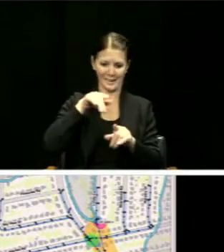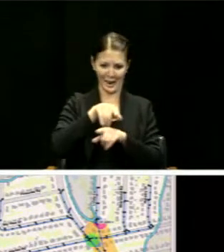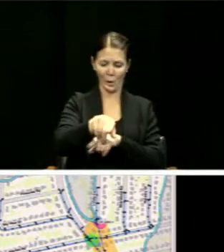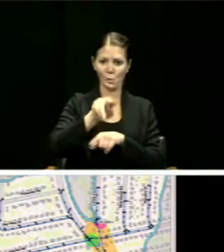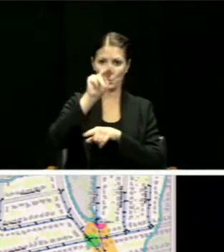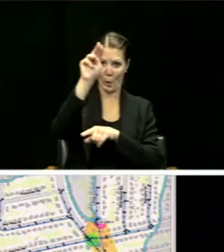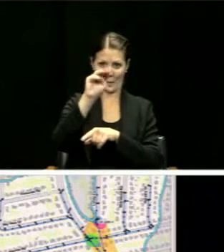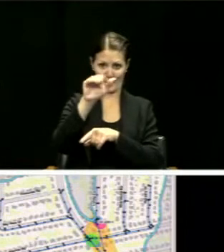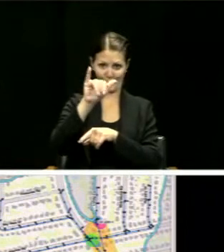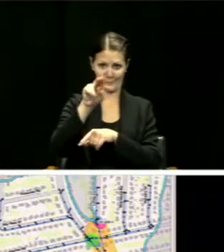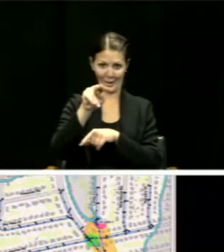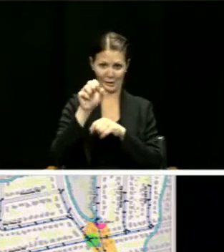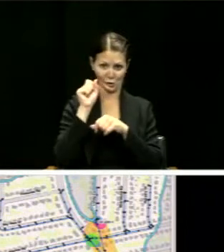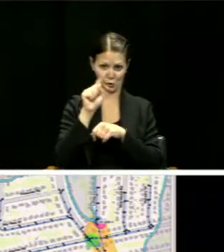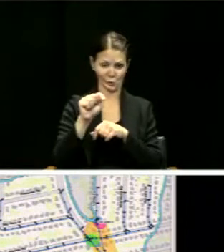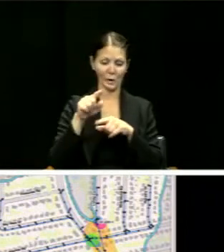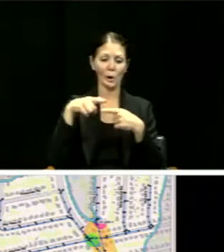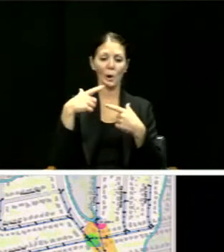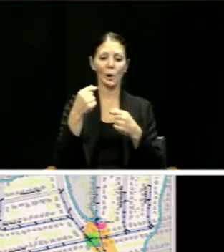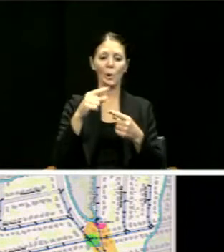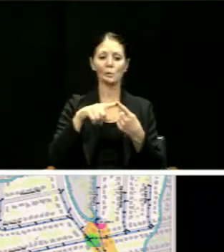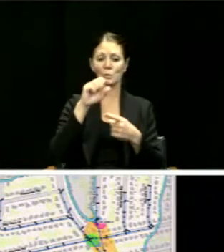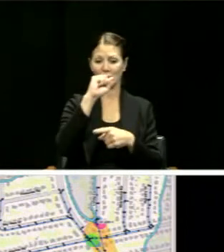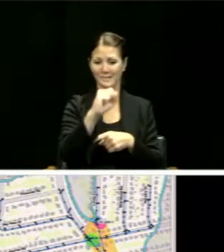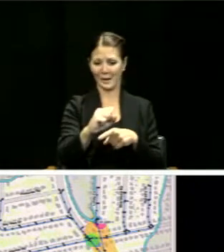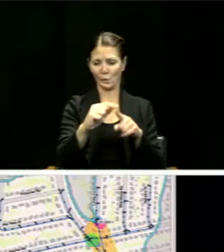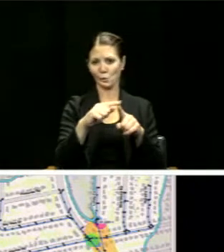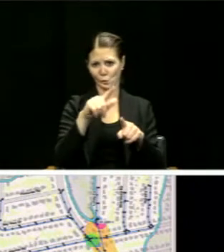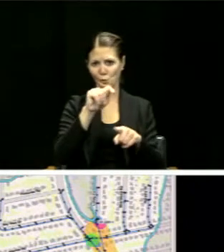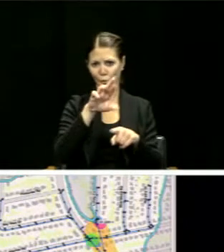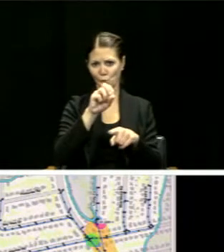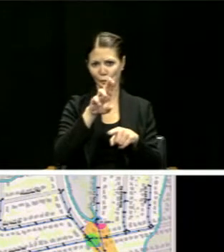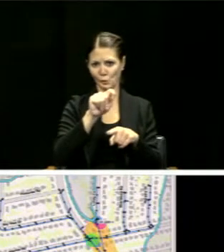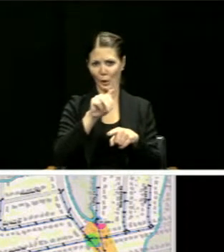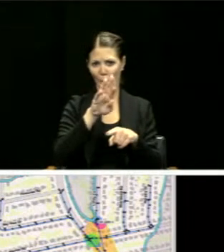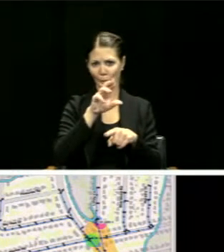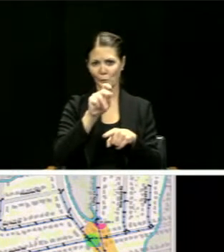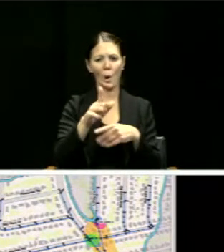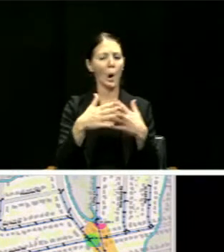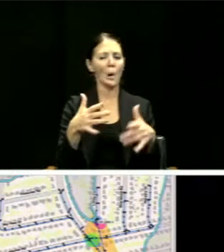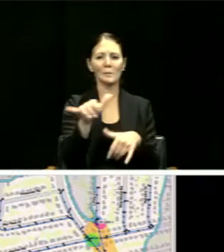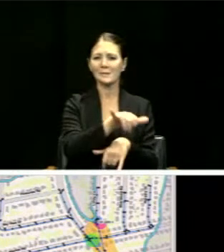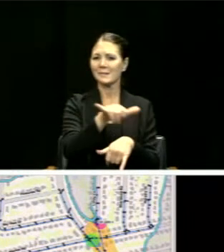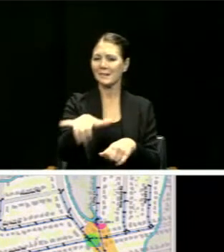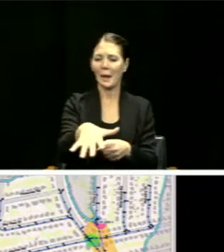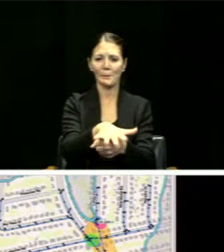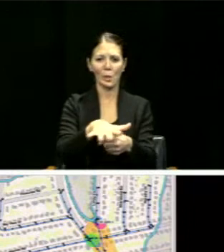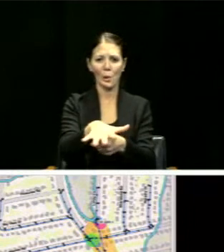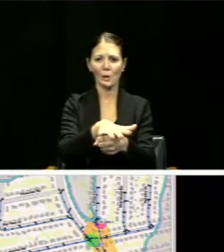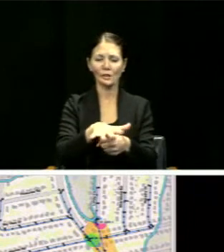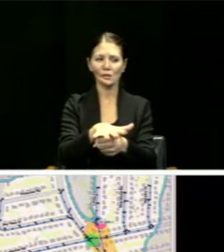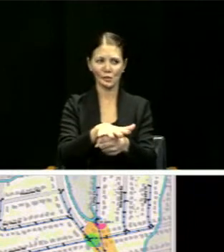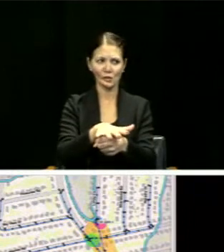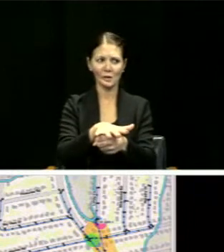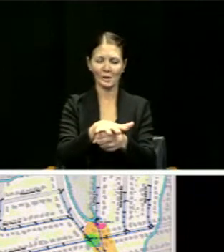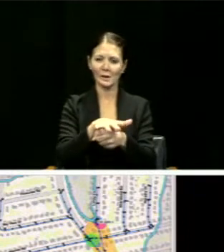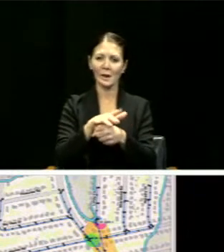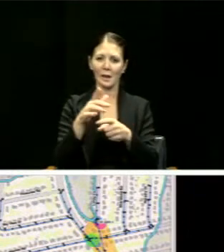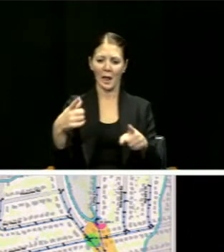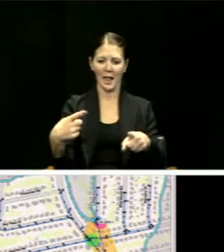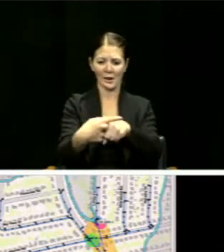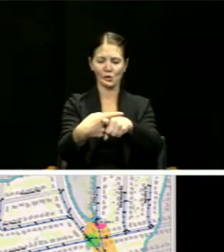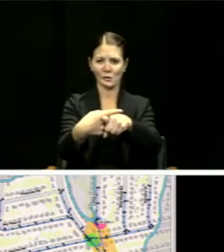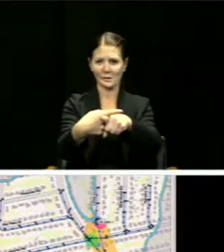and it flows in a southerly direction towards Trout Brook to pretty much the same location where it